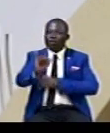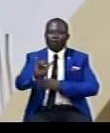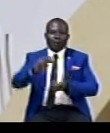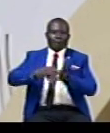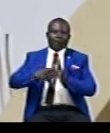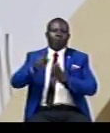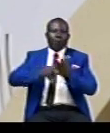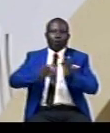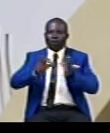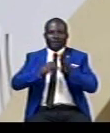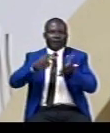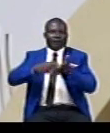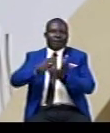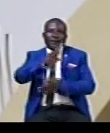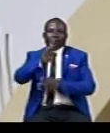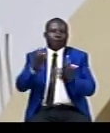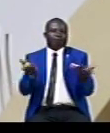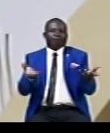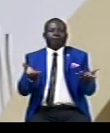it mean?